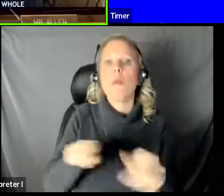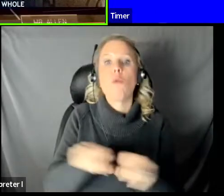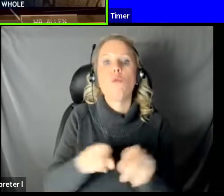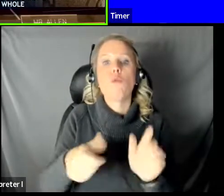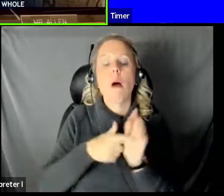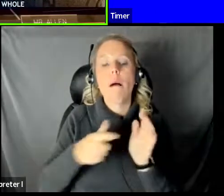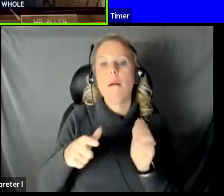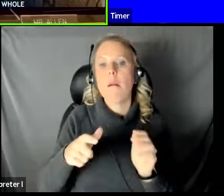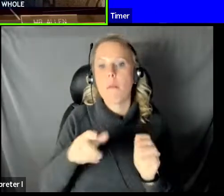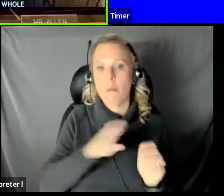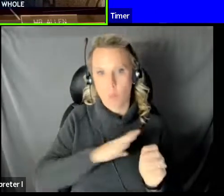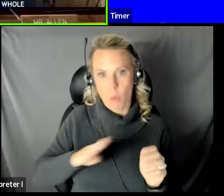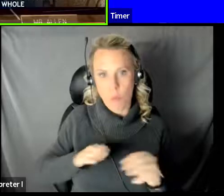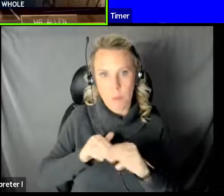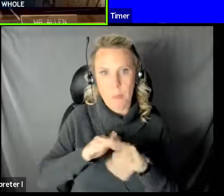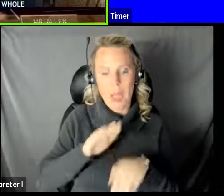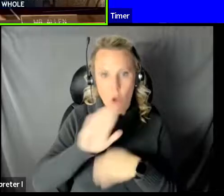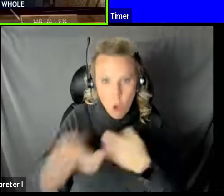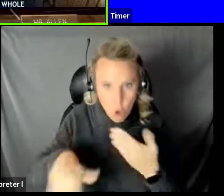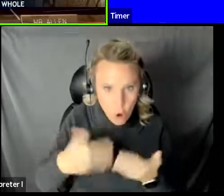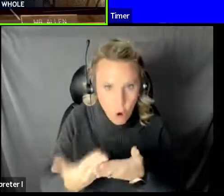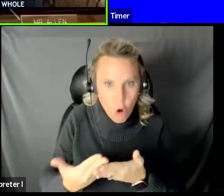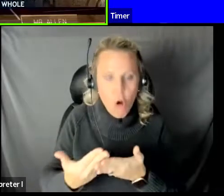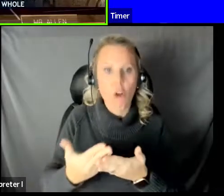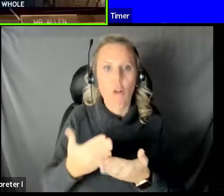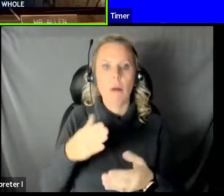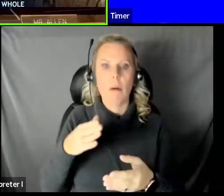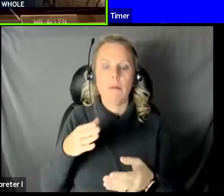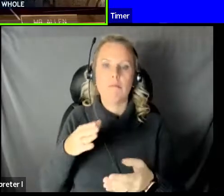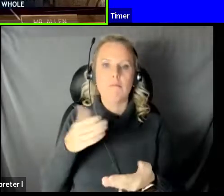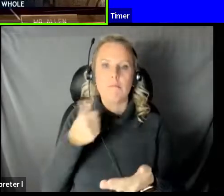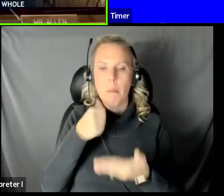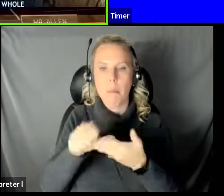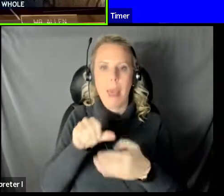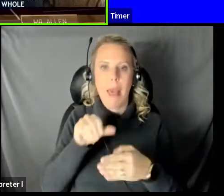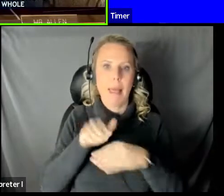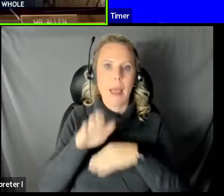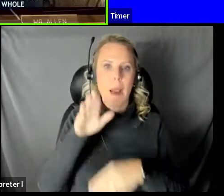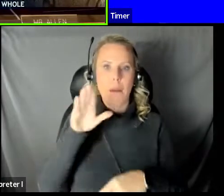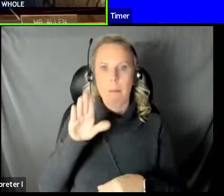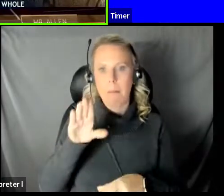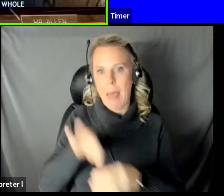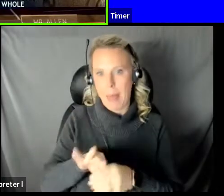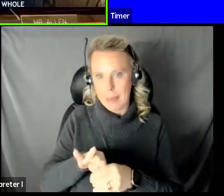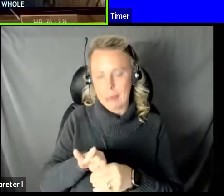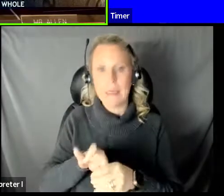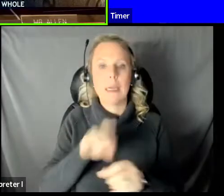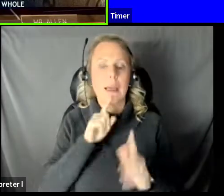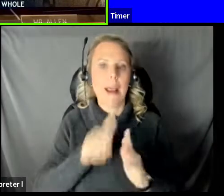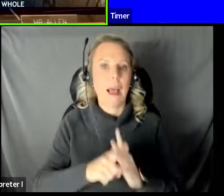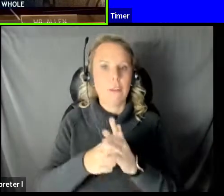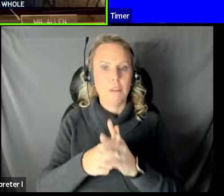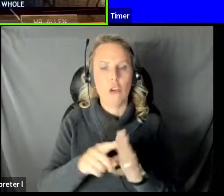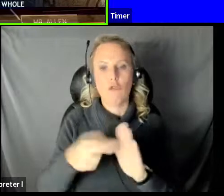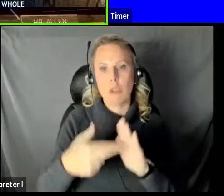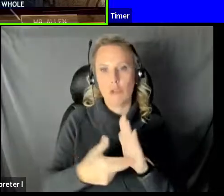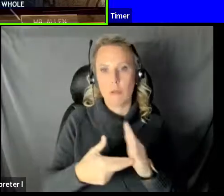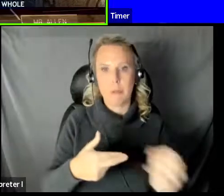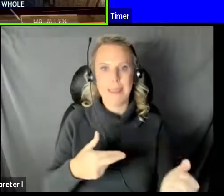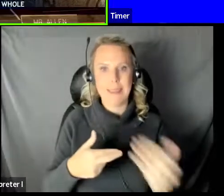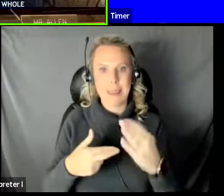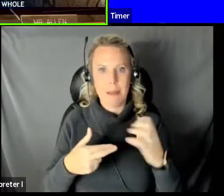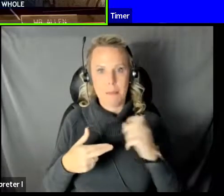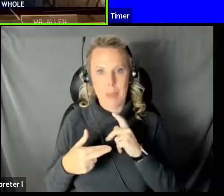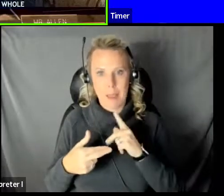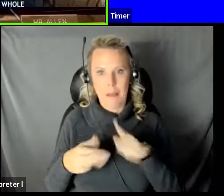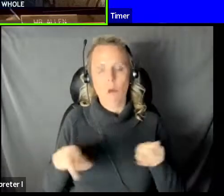board to mail all residents on the pre-approved registration list a mail-in ballot for general elections through which a resident can activate their registration by returning. And the print